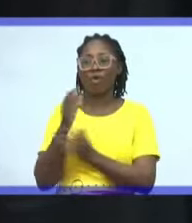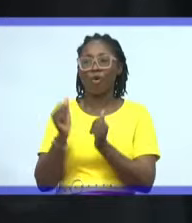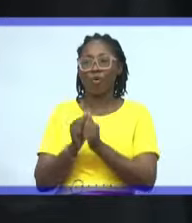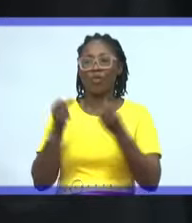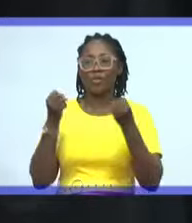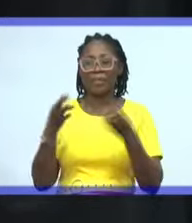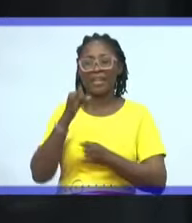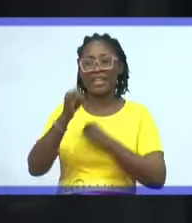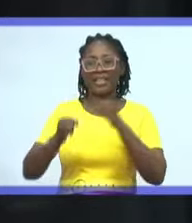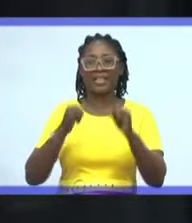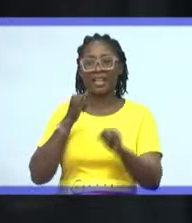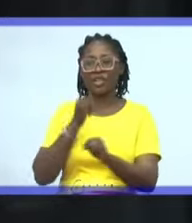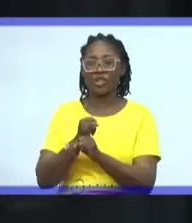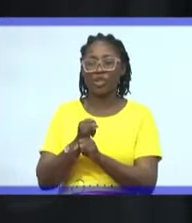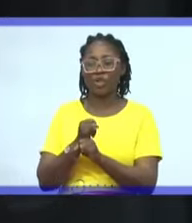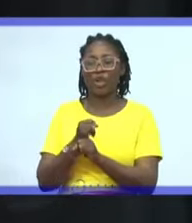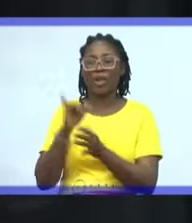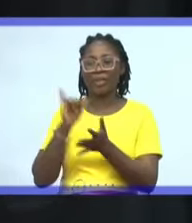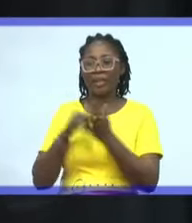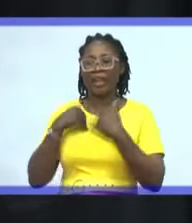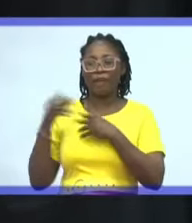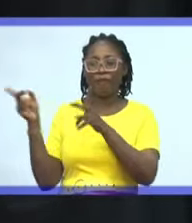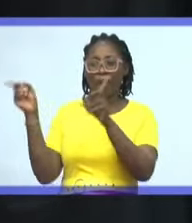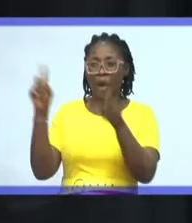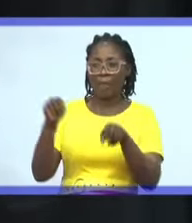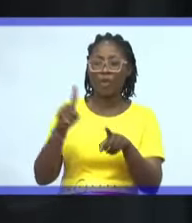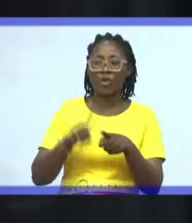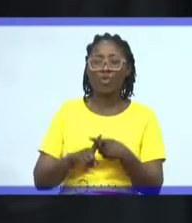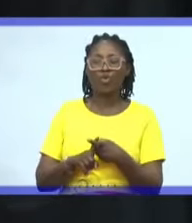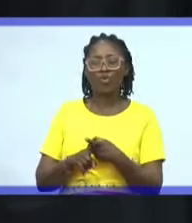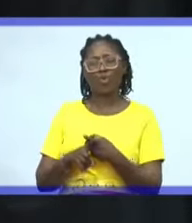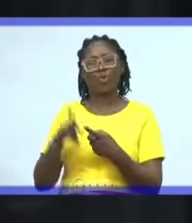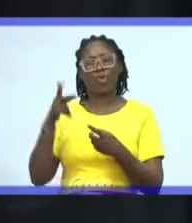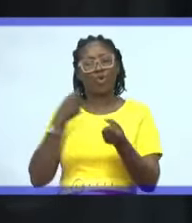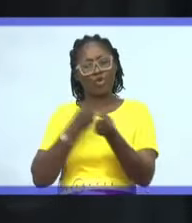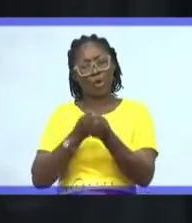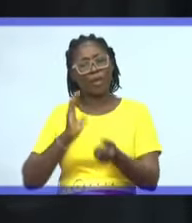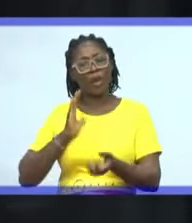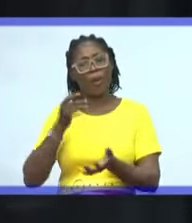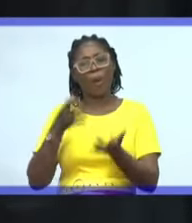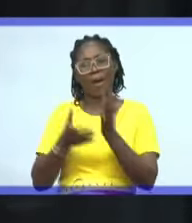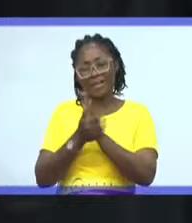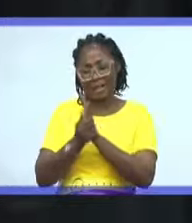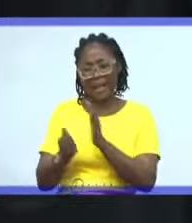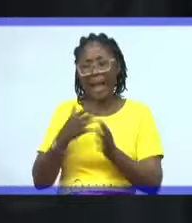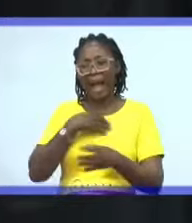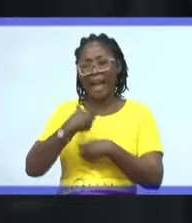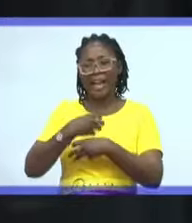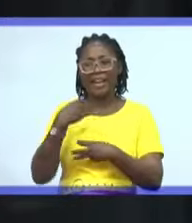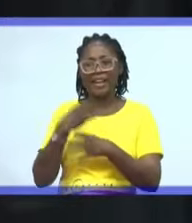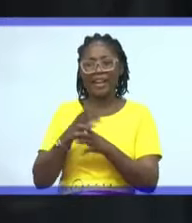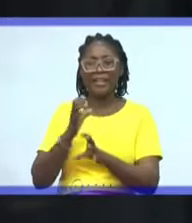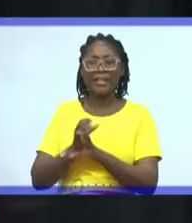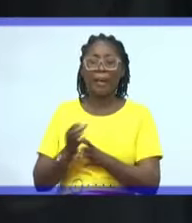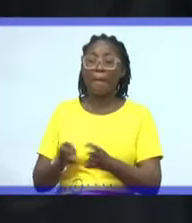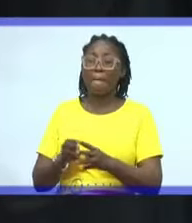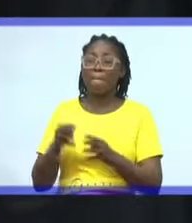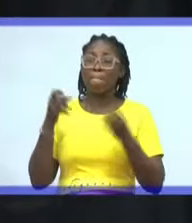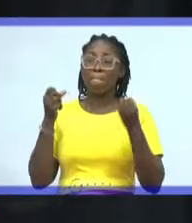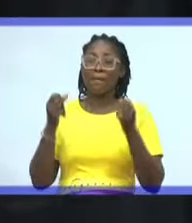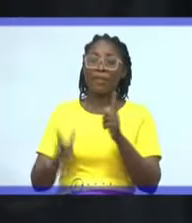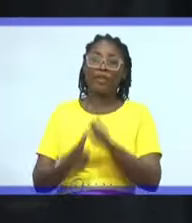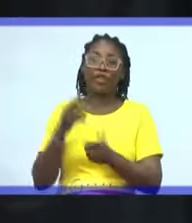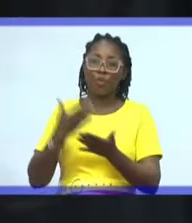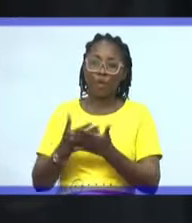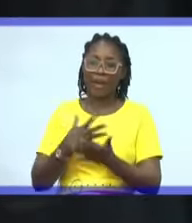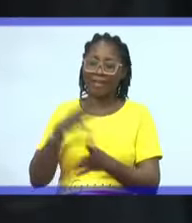many international players moving in to cash in on our talent and creating millions of dollars and taking it away. What plans do